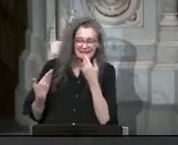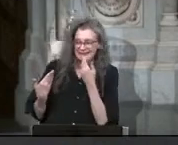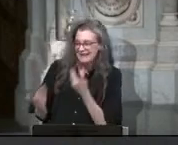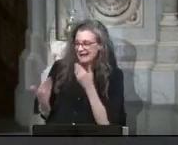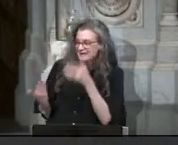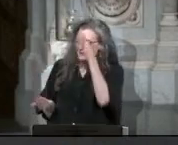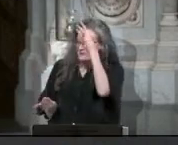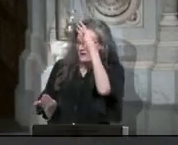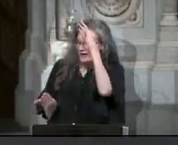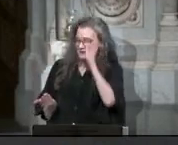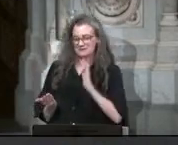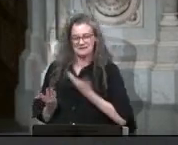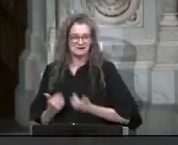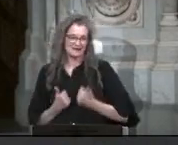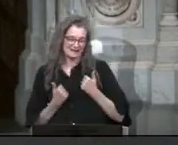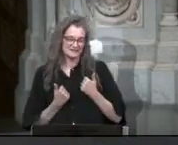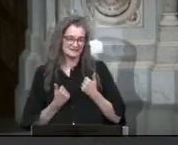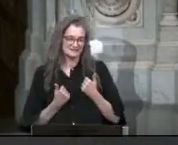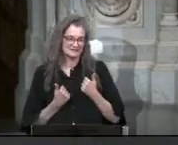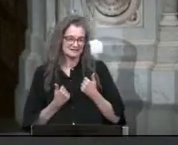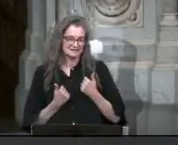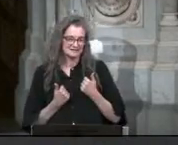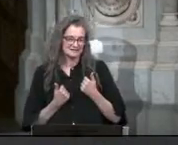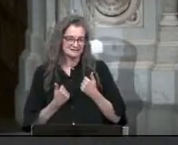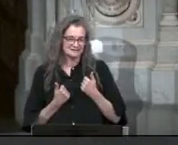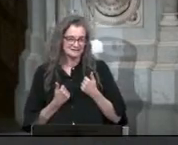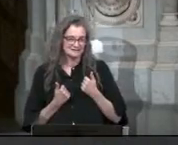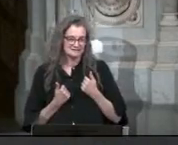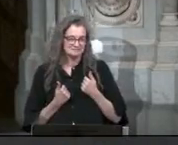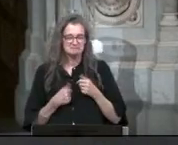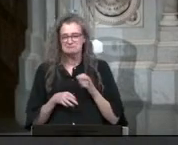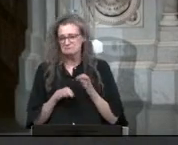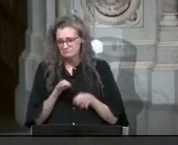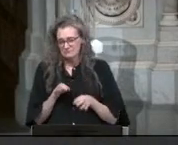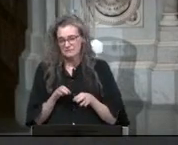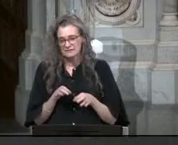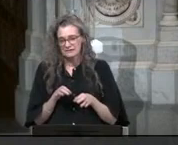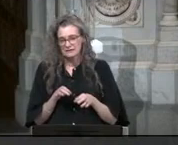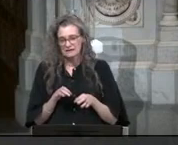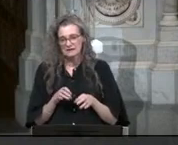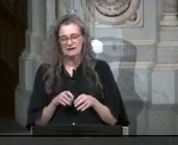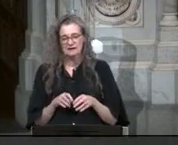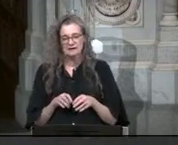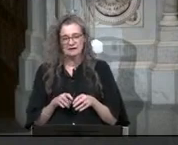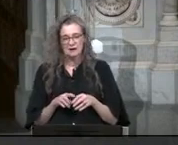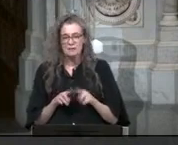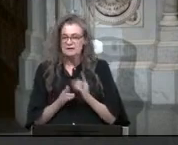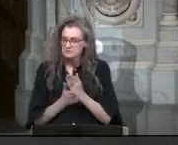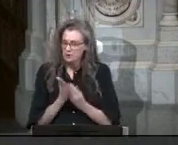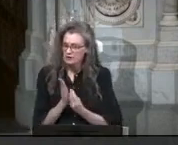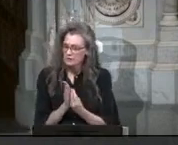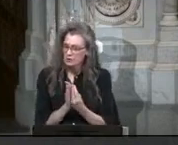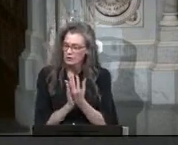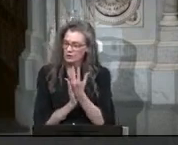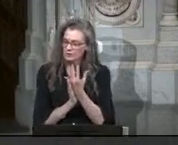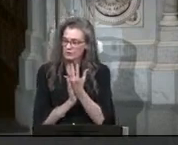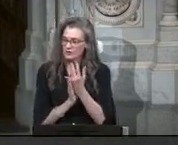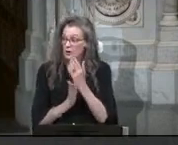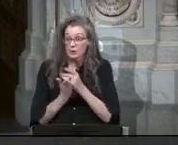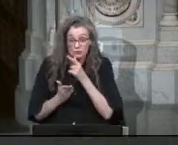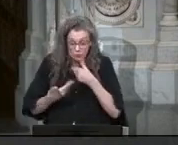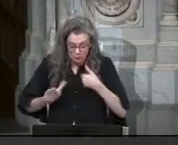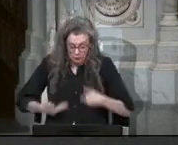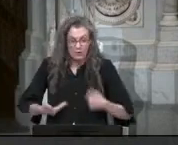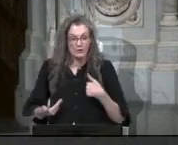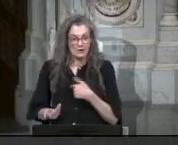the Father figures in our lives. It's never complicated, but it is part of our heart, part of who we